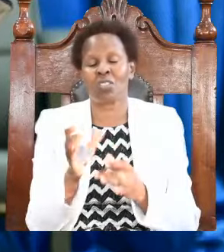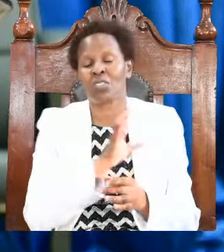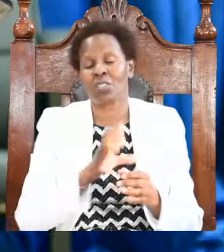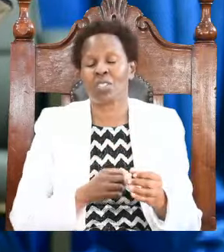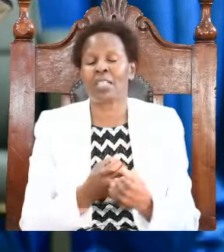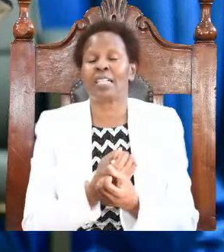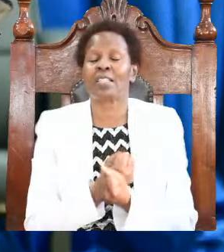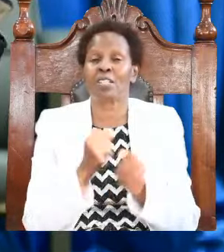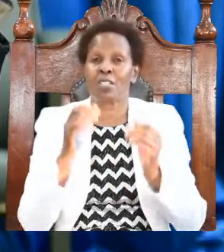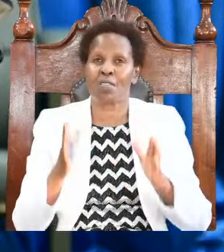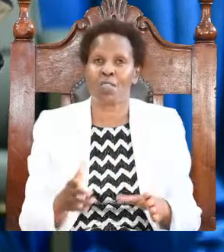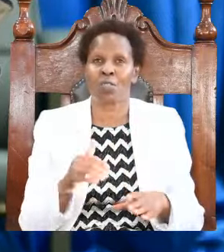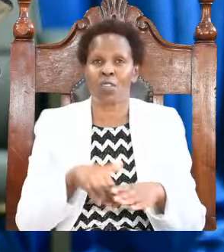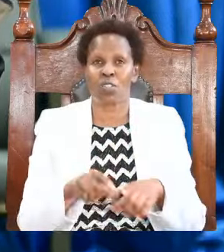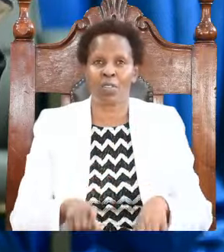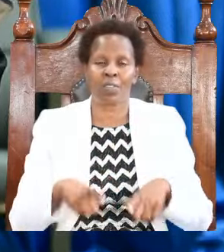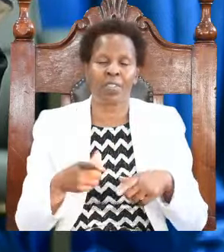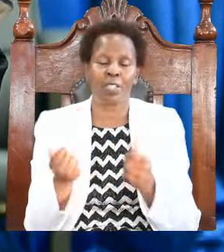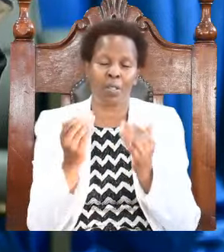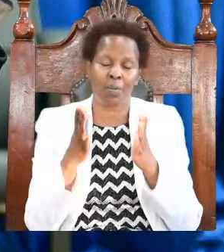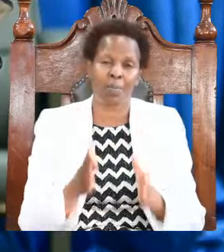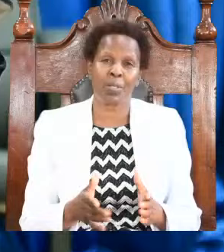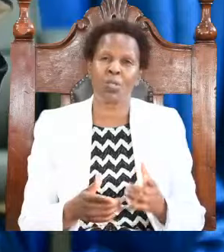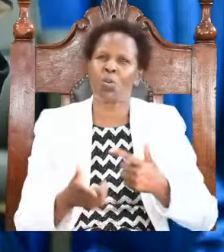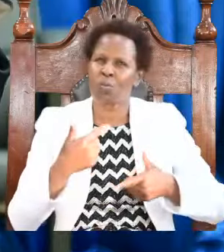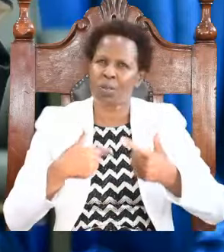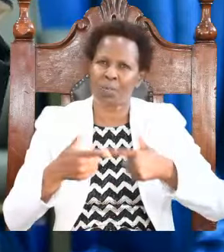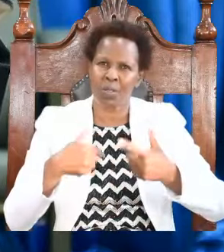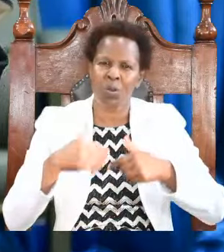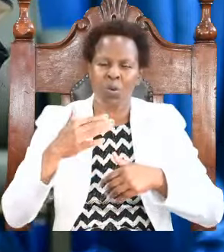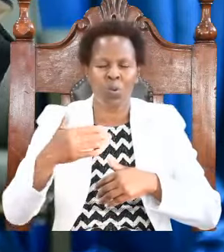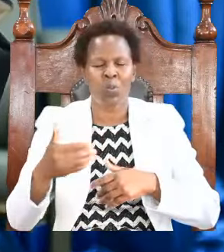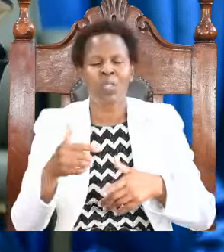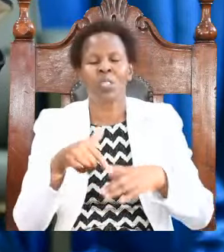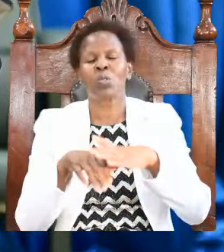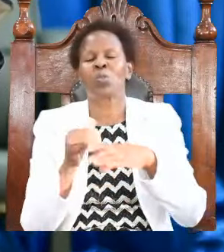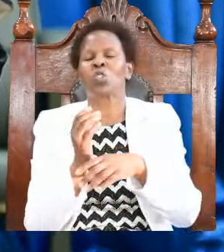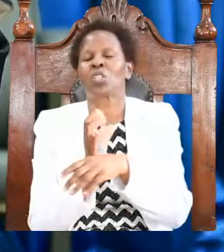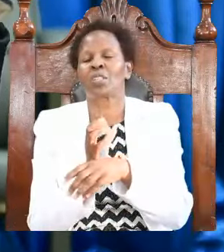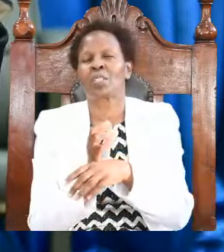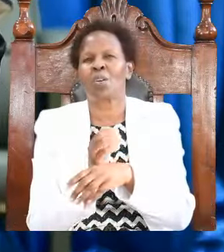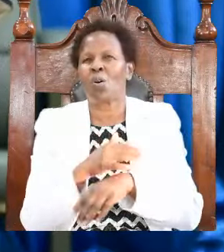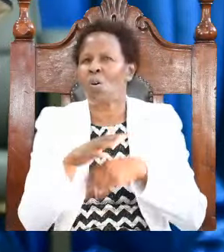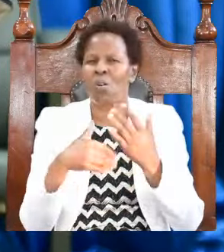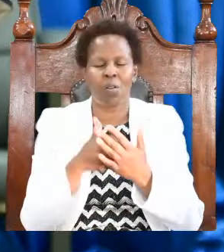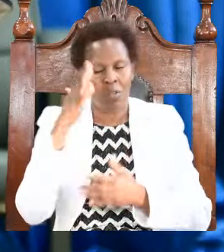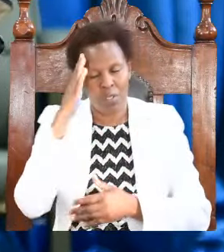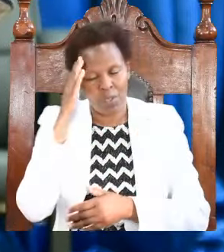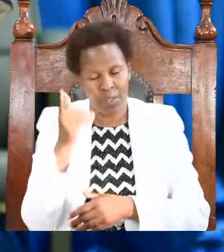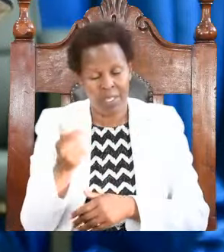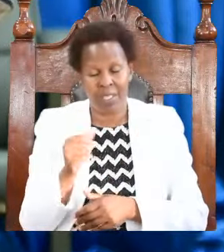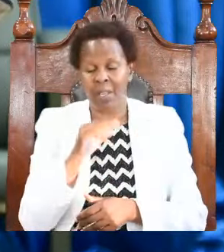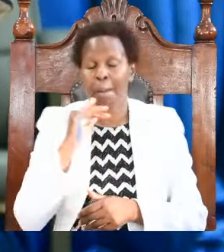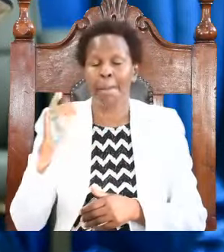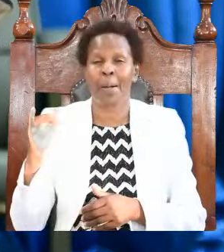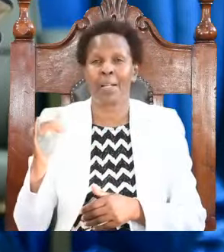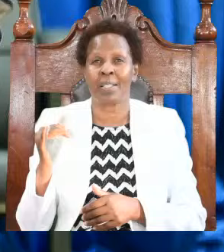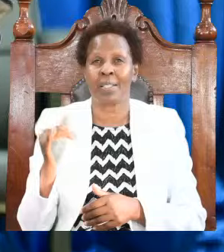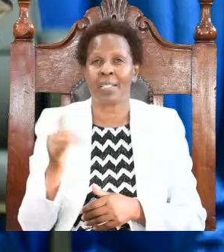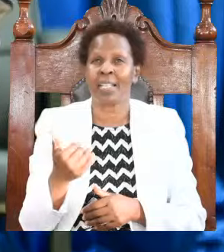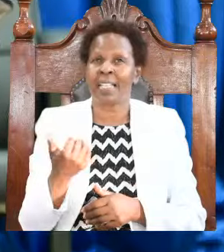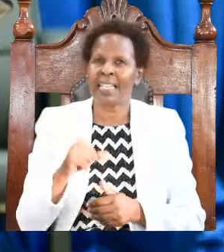You know, he was this person who was always coming to church, and everyone knew him because should there be any